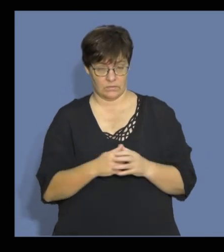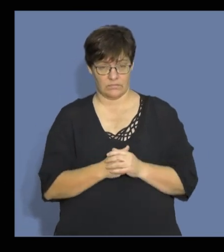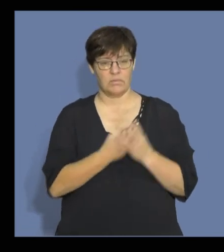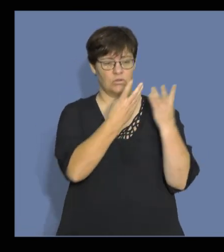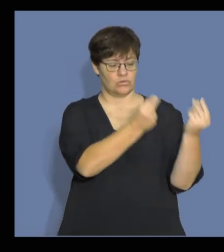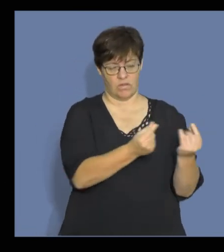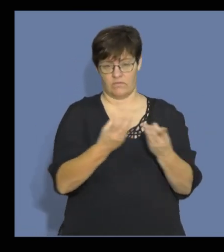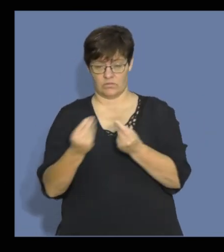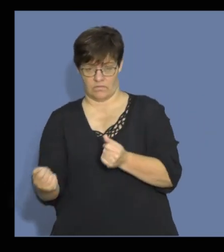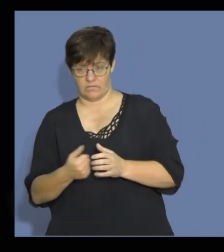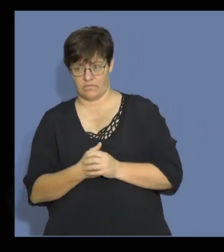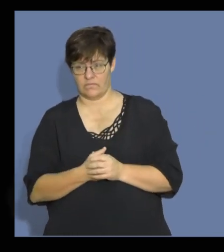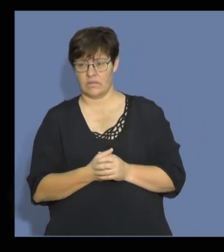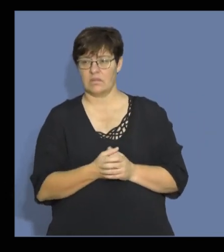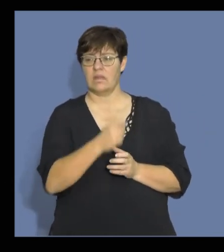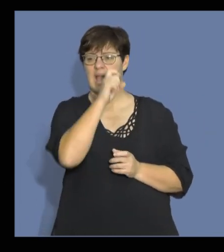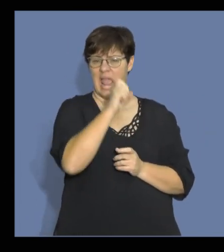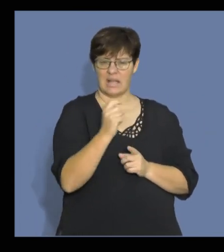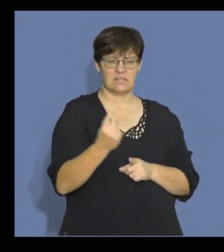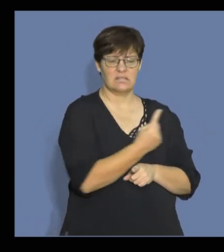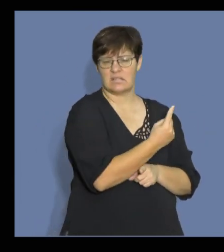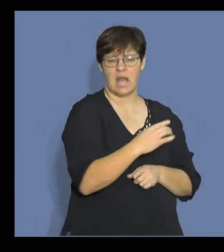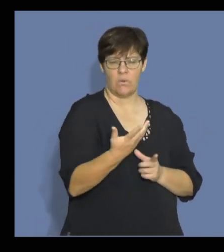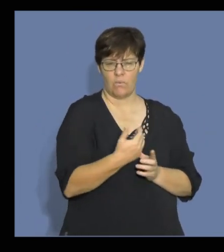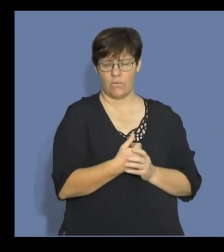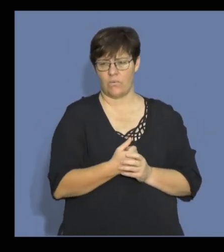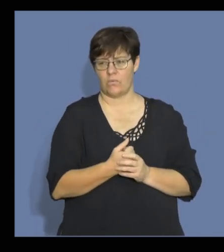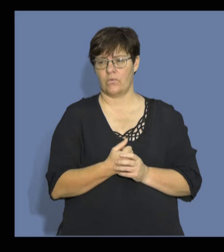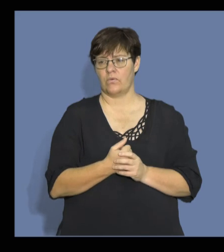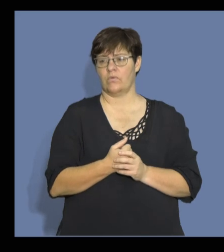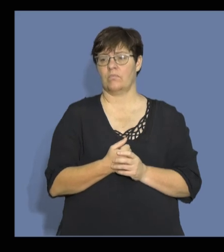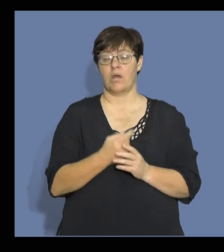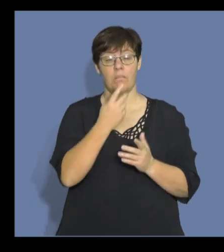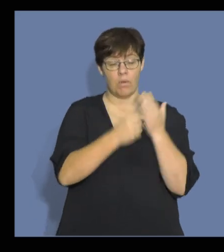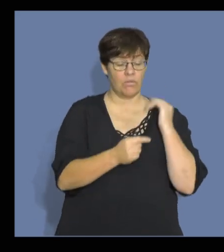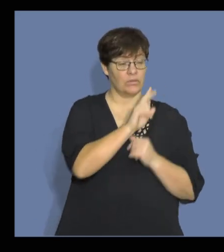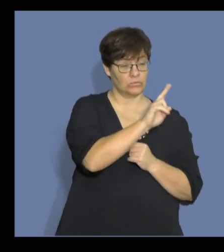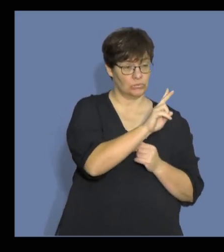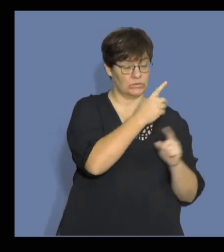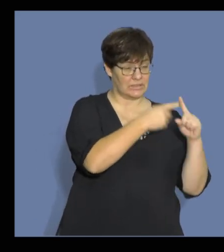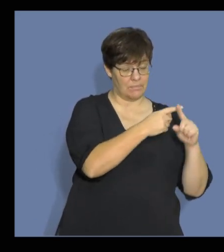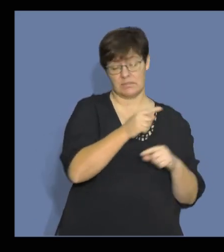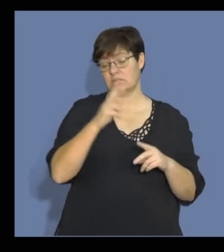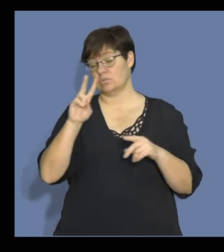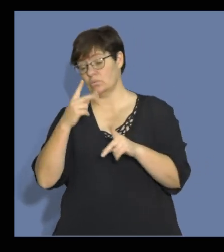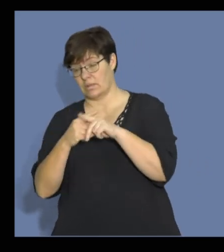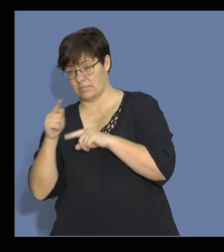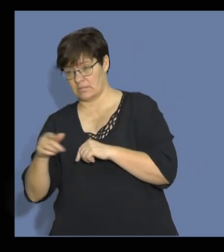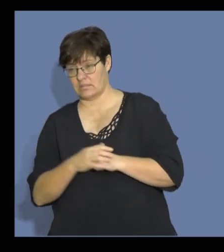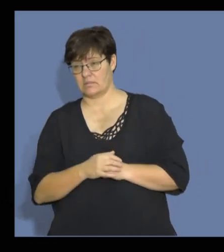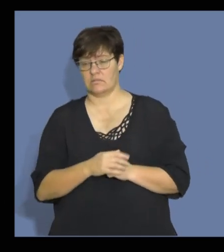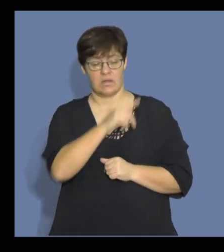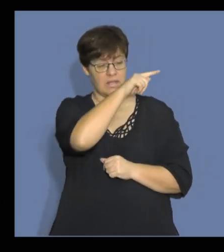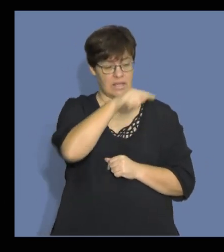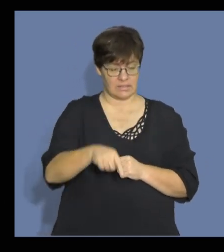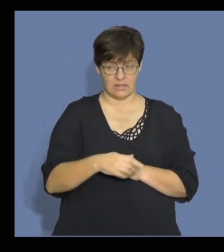I'm going to solve it. How do I get X alone in this first one? Well, I multiply both sides by 2.